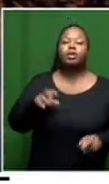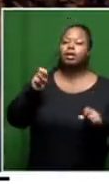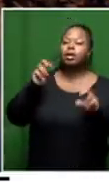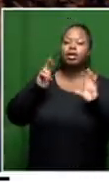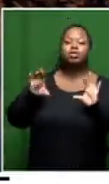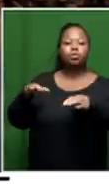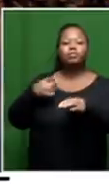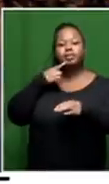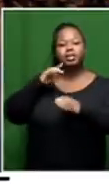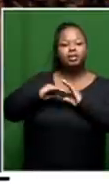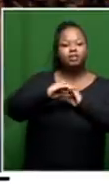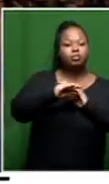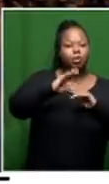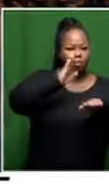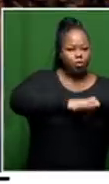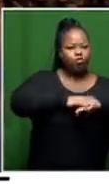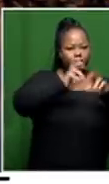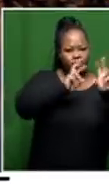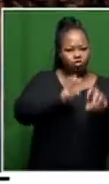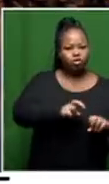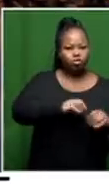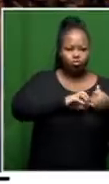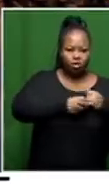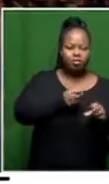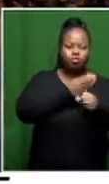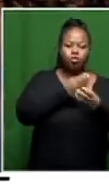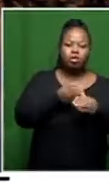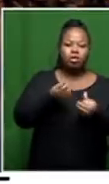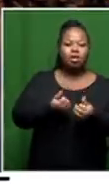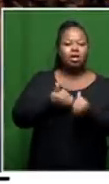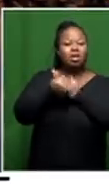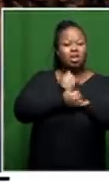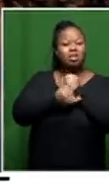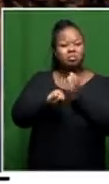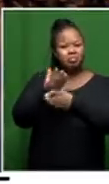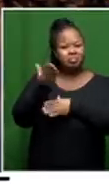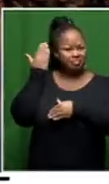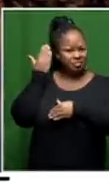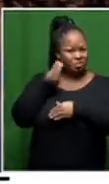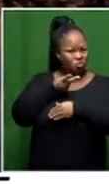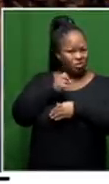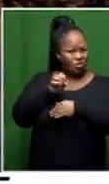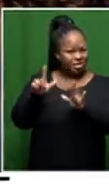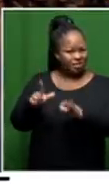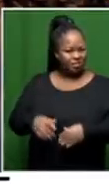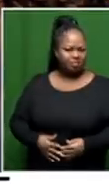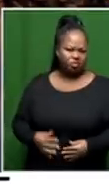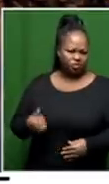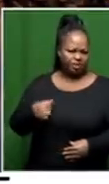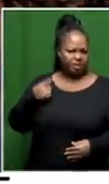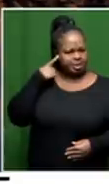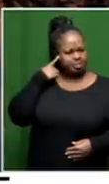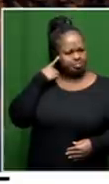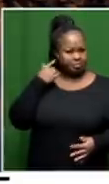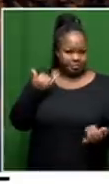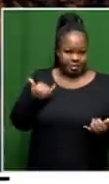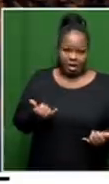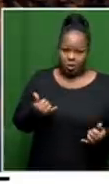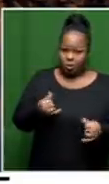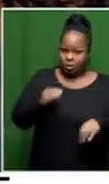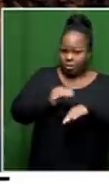to invest more in electricity to keep up with the country's growth. That was in 2007. Is it possible to fix